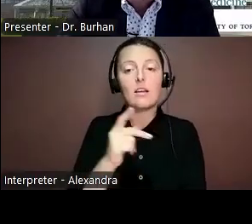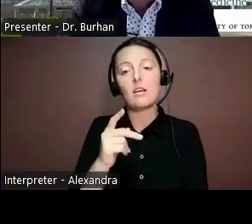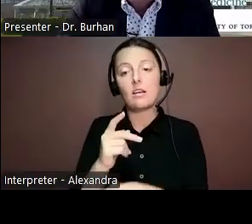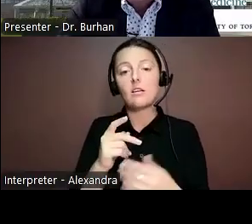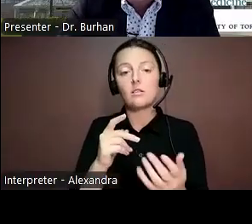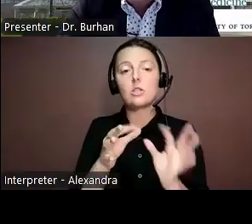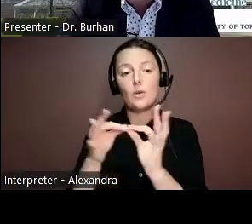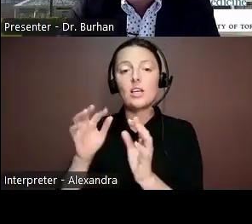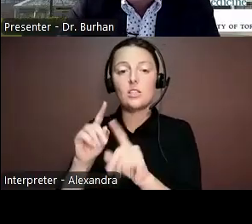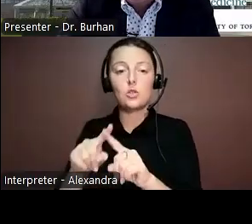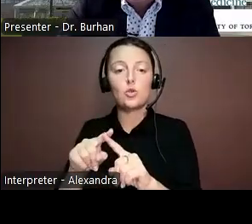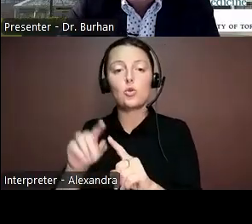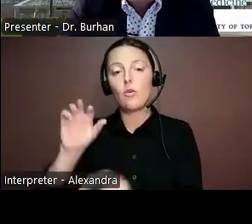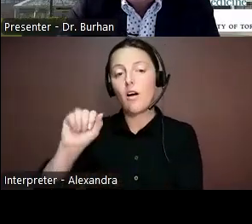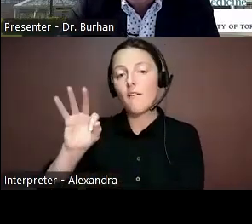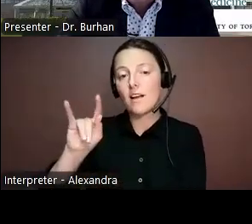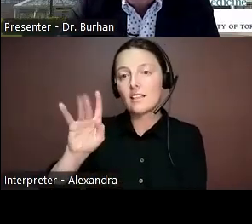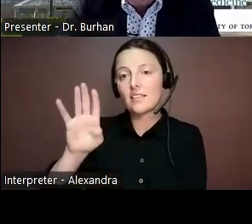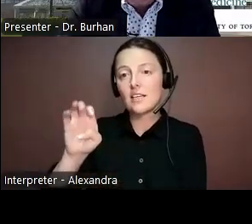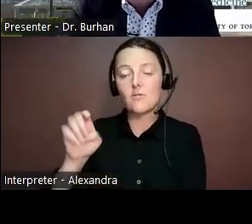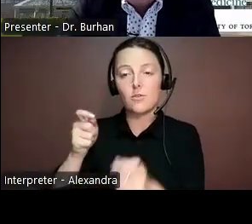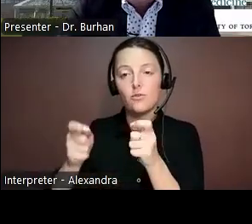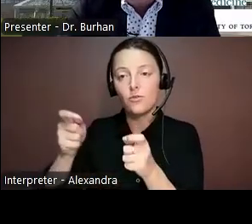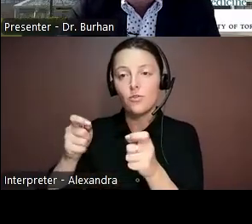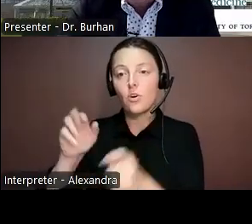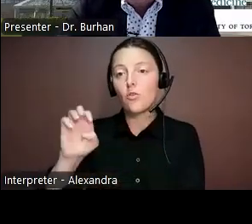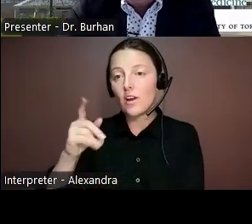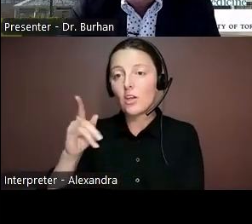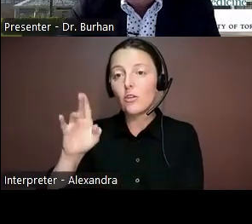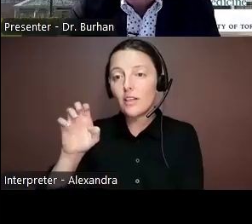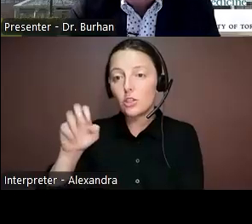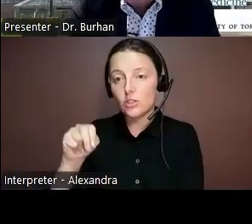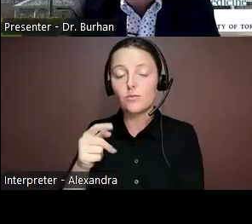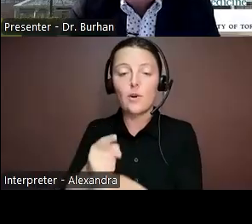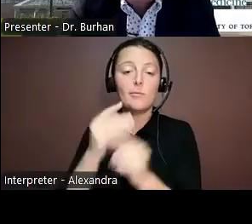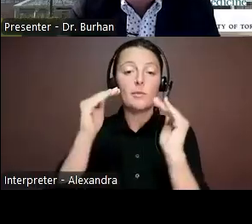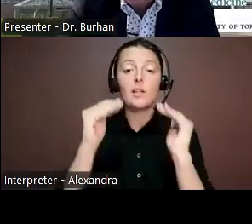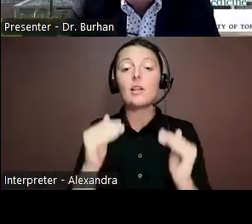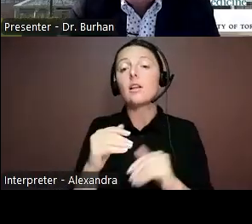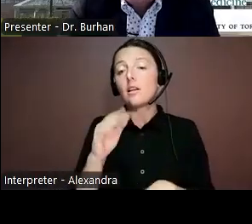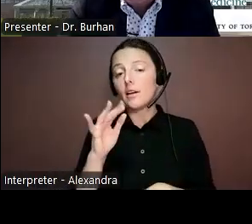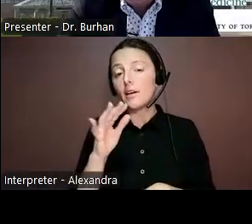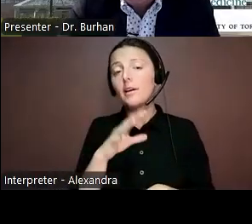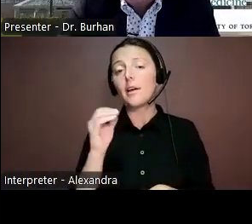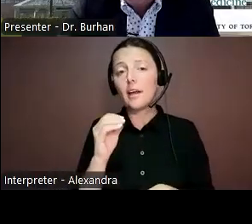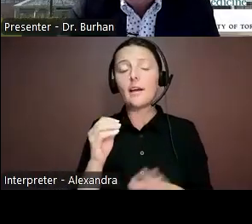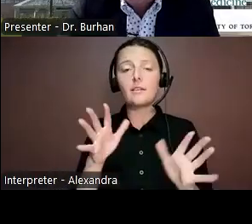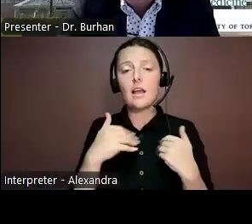issue, socially inappropriate behavior, and so on. And then you have the more issues with,